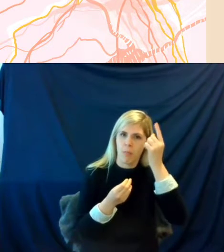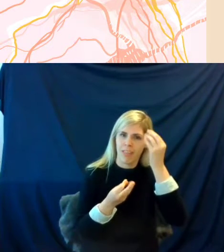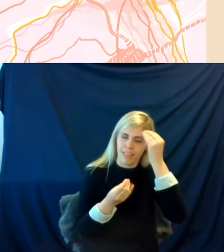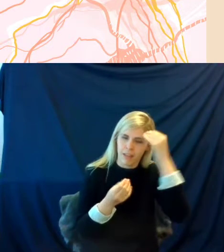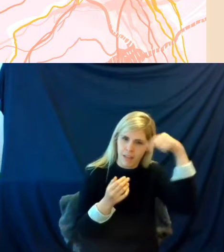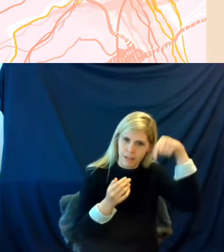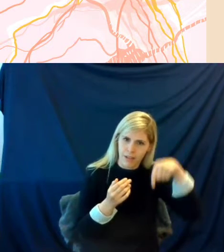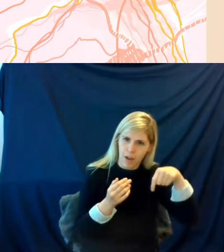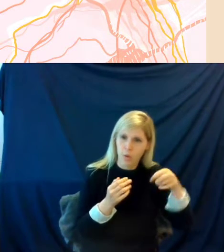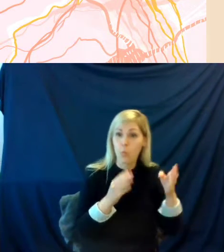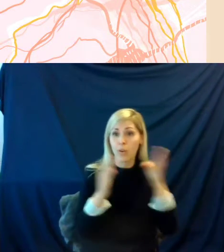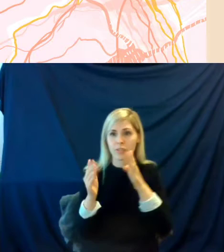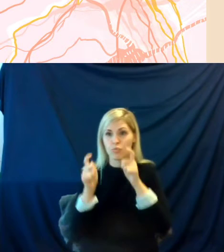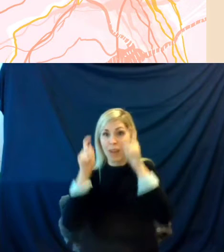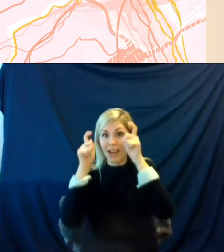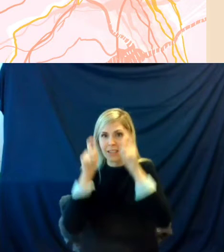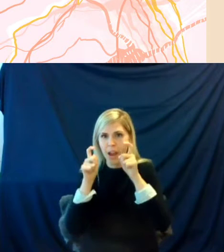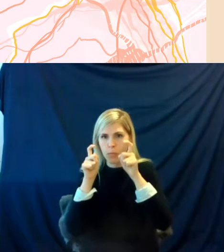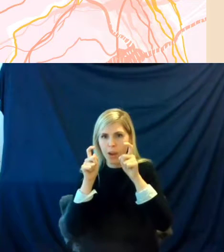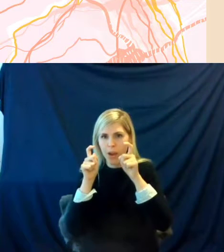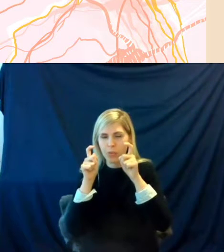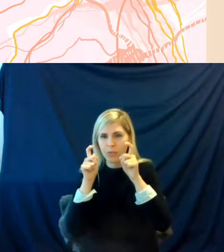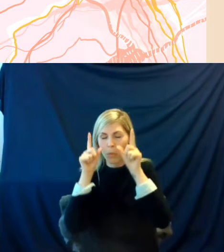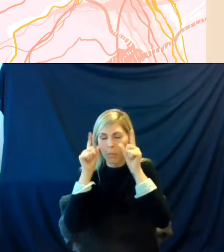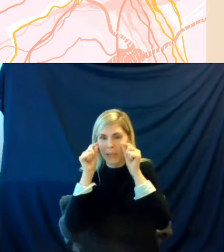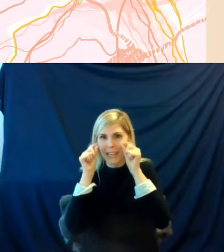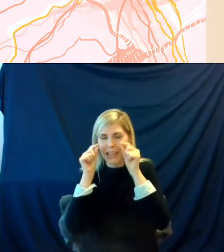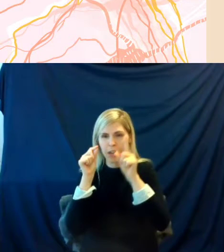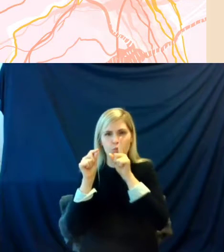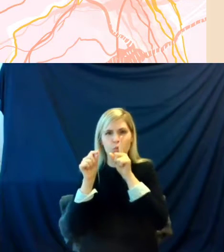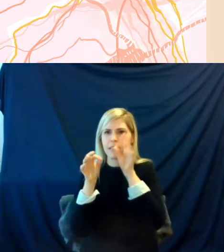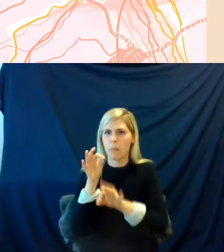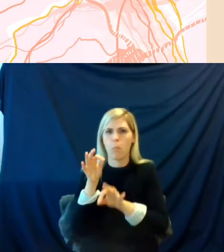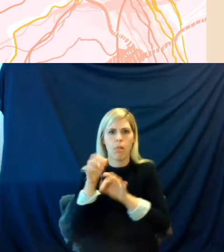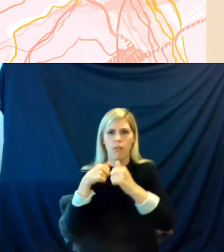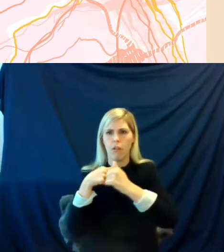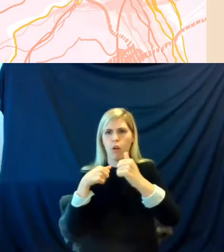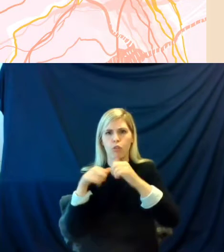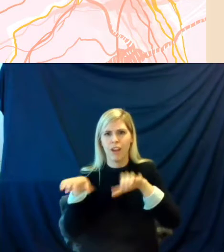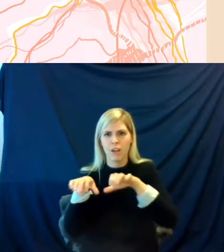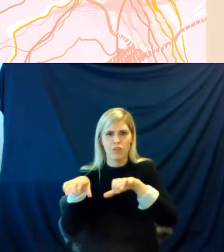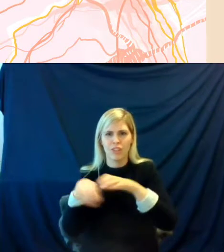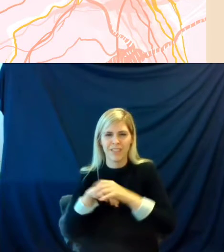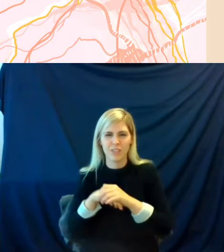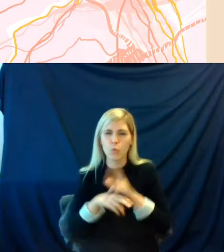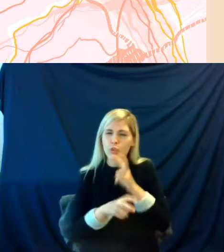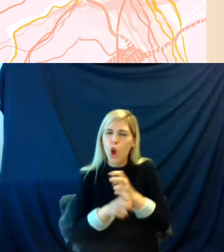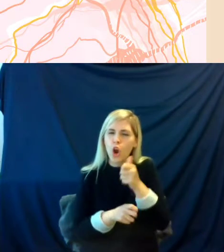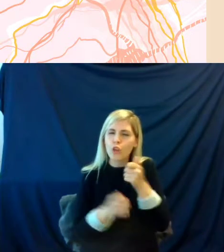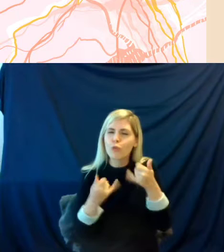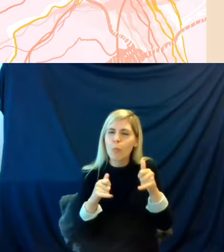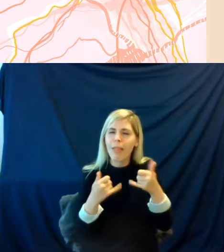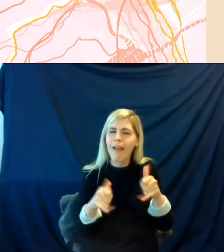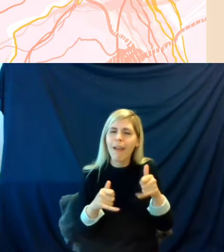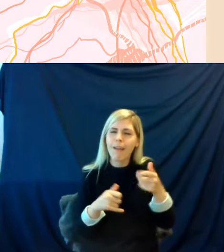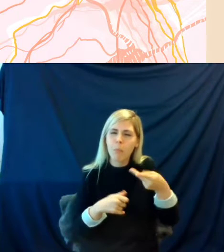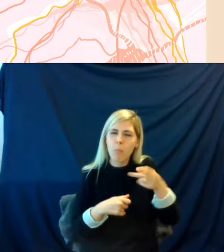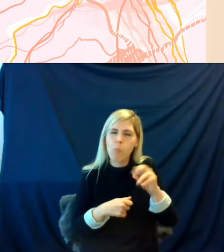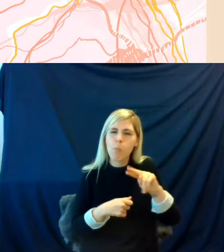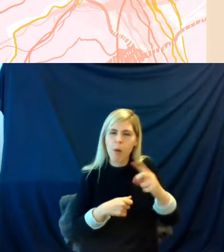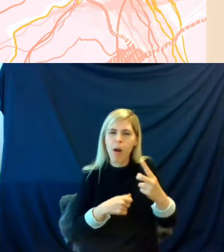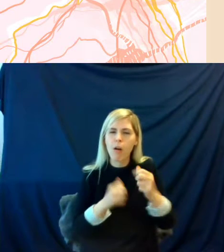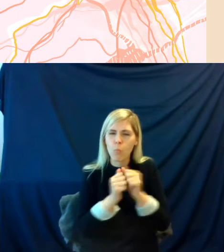something that, as we saw, it's very simple to detect that. And so, it's a little bit harder to play